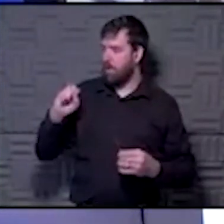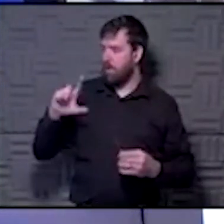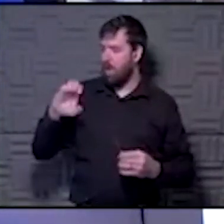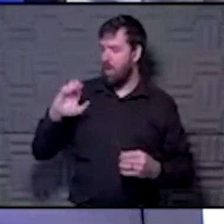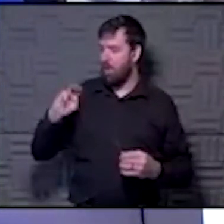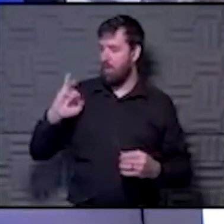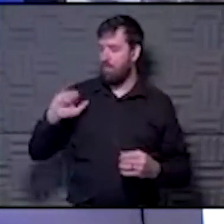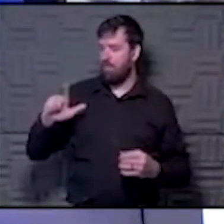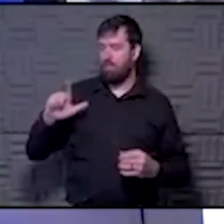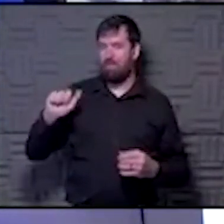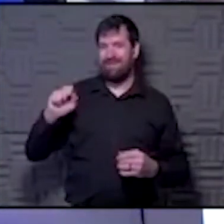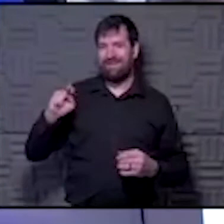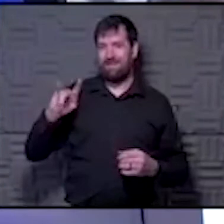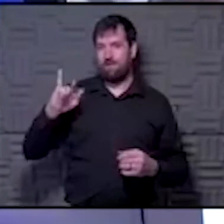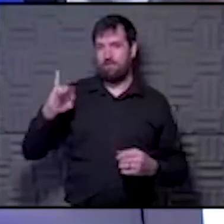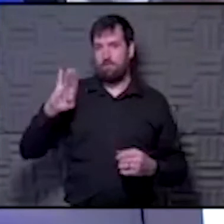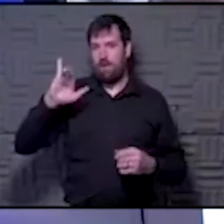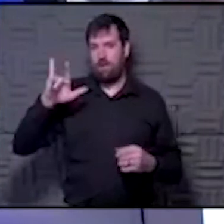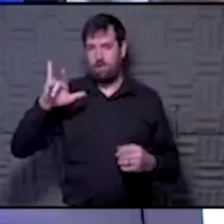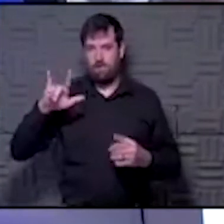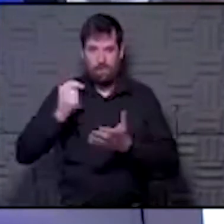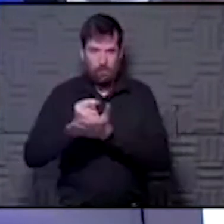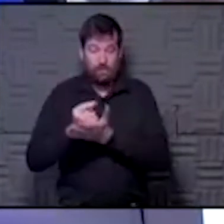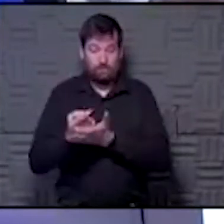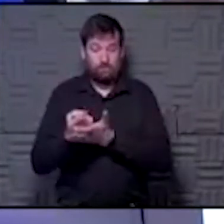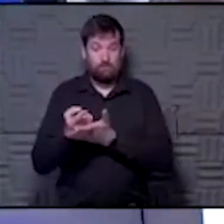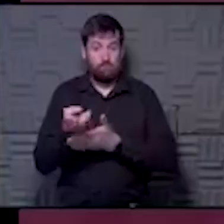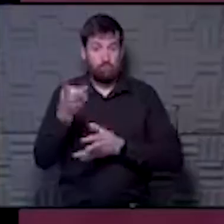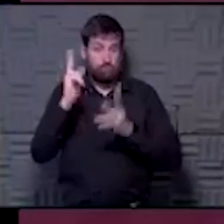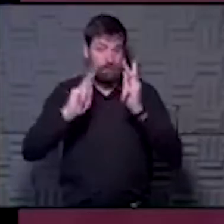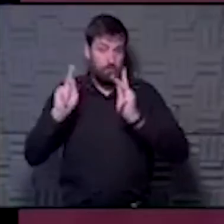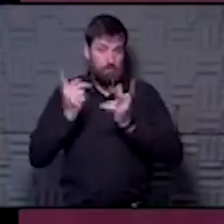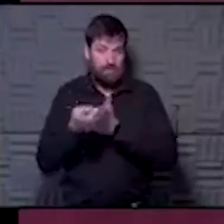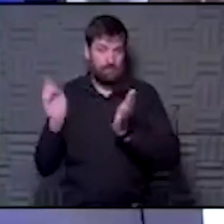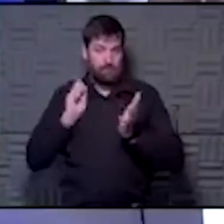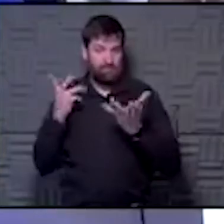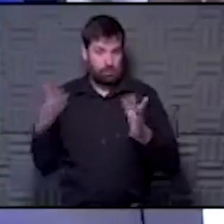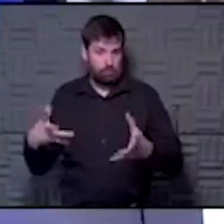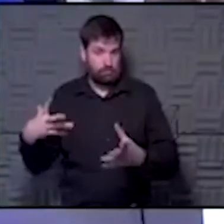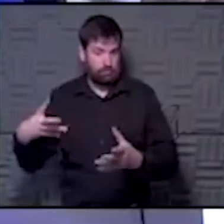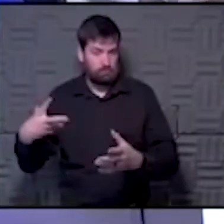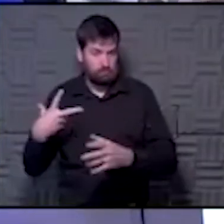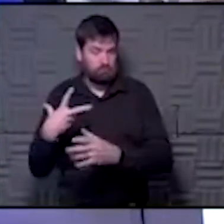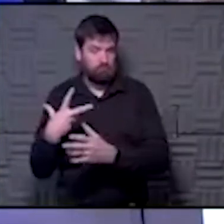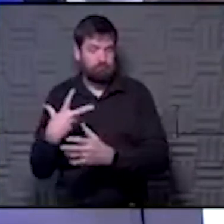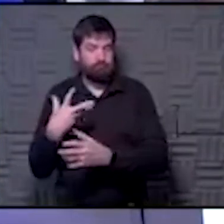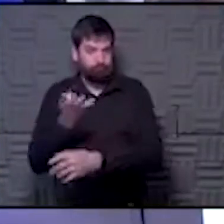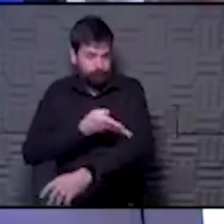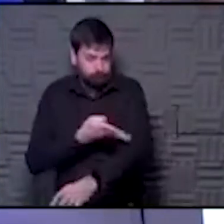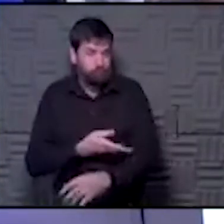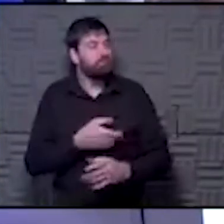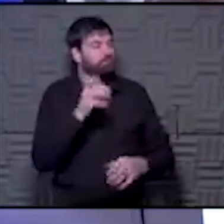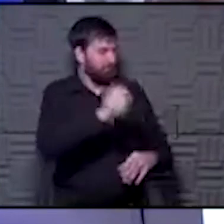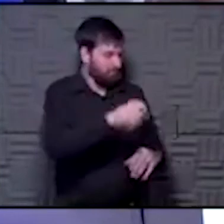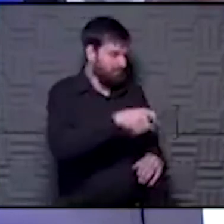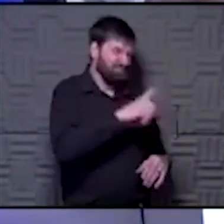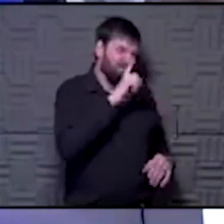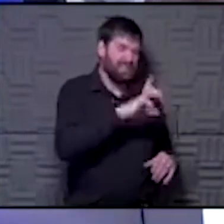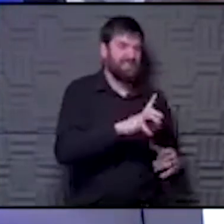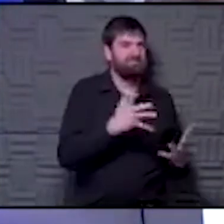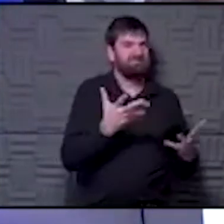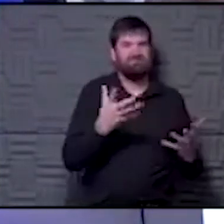effective therapy. Yeah. I had 2 folks get it last week, and I think Yep. they both benefited from it. Yeah, absolutely. We have given, I don't know,